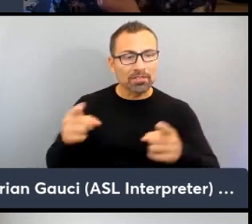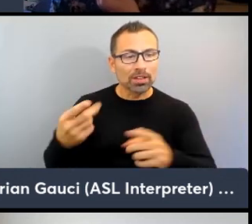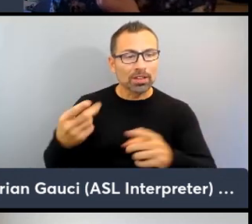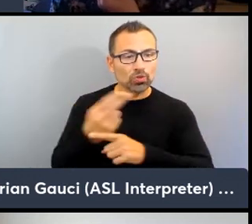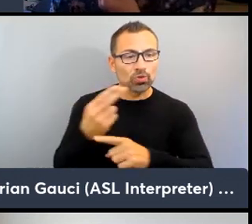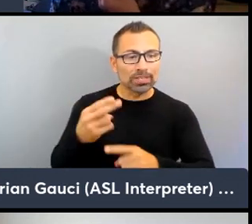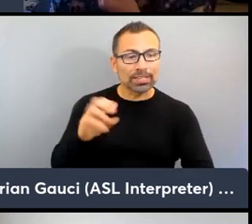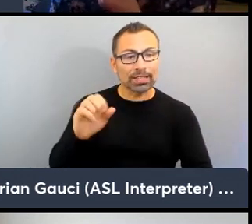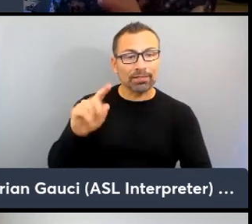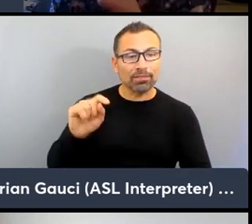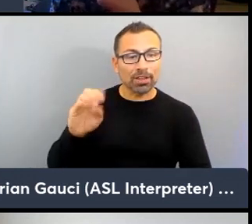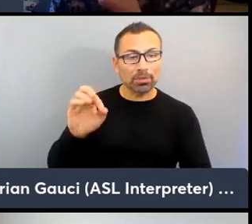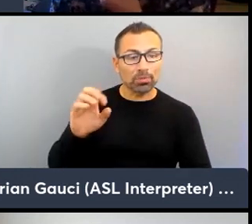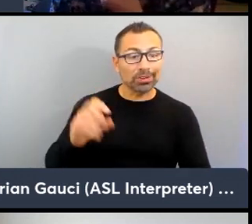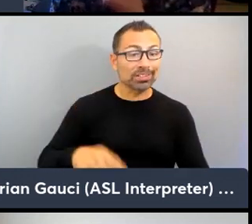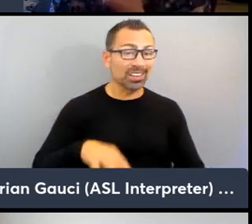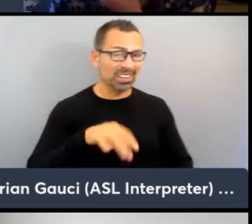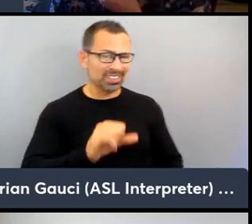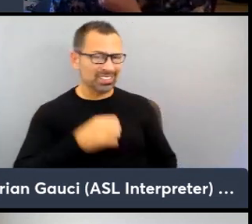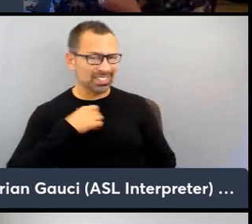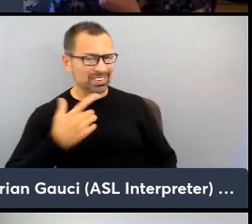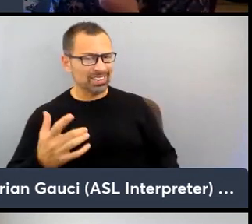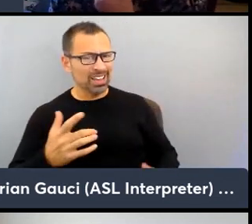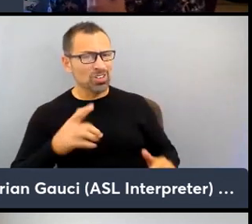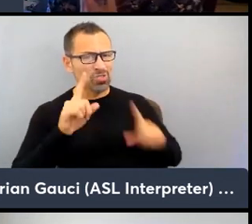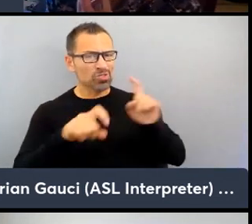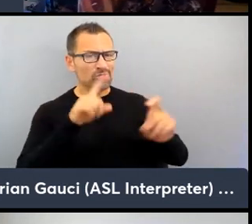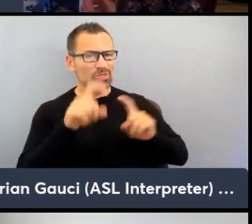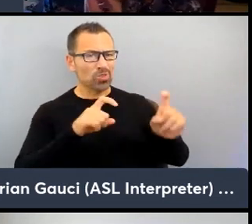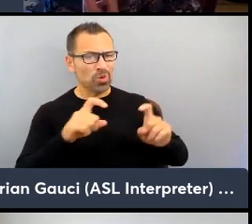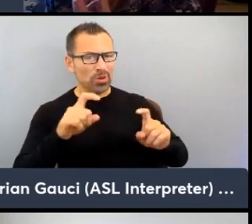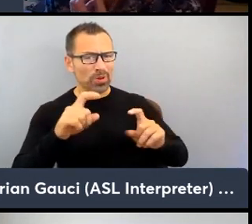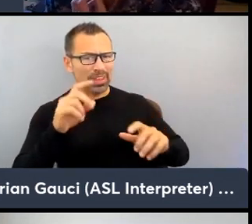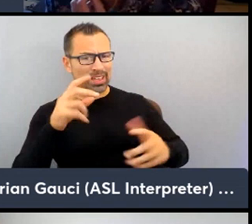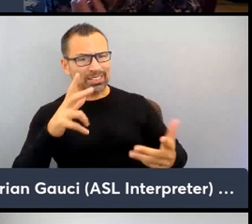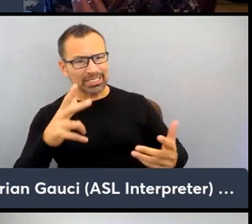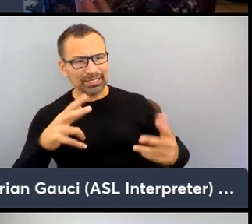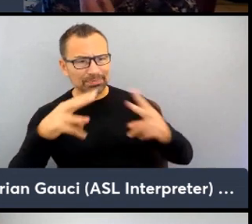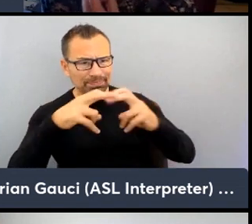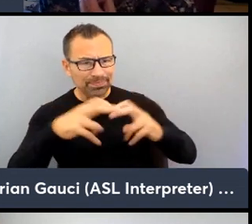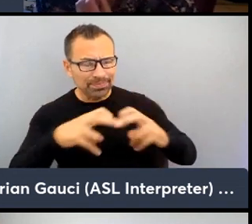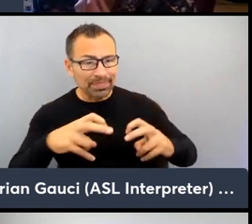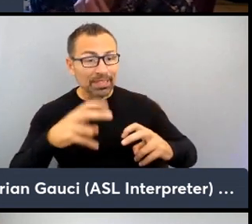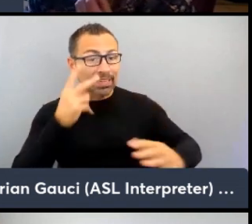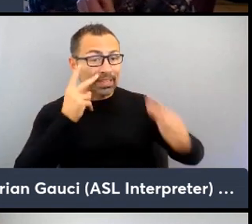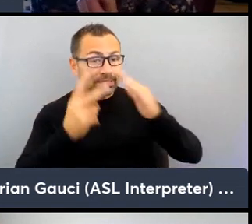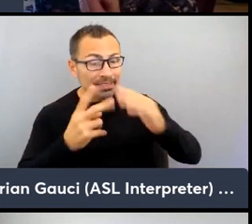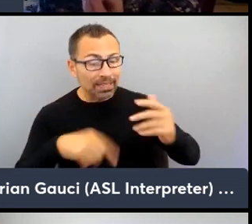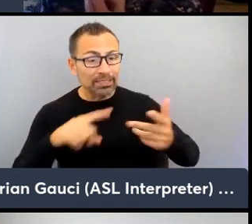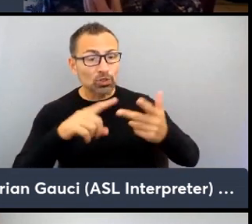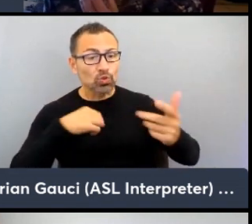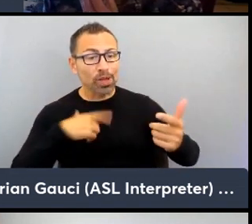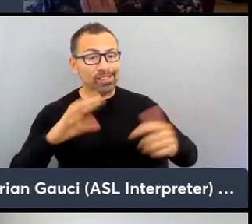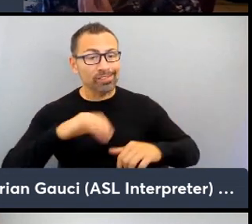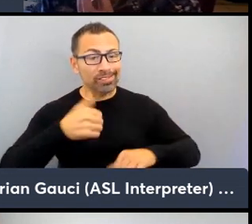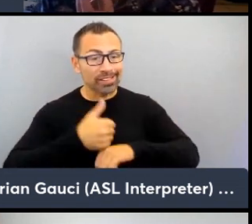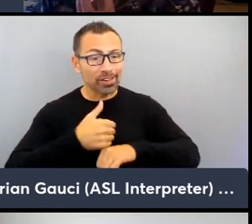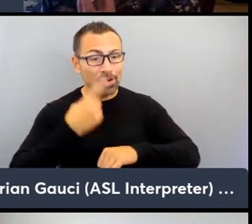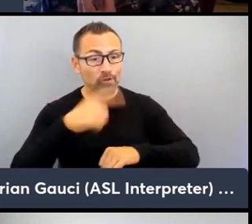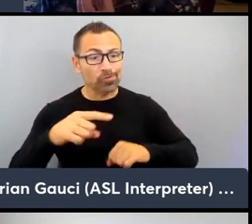against it. You got that 15-month by default retention, unless if you need other sort of requirements. I